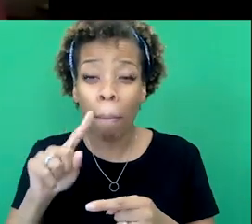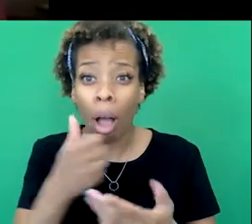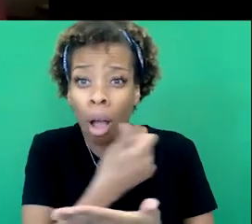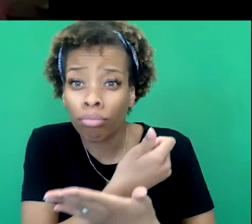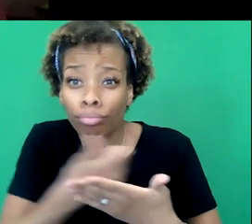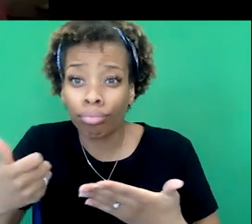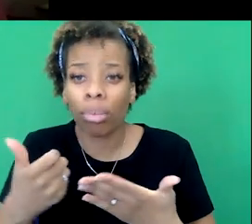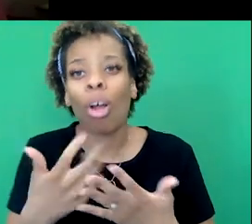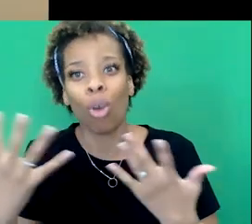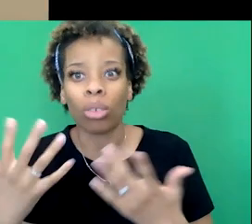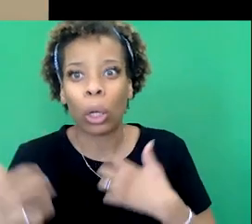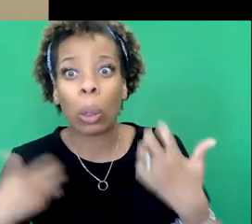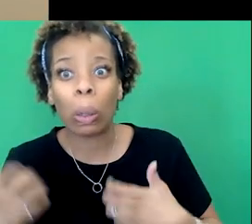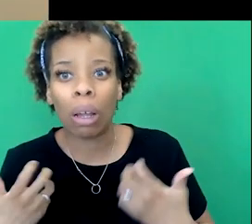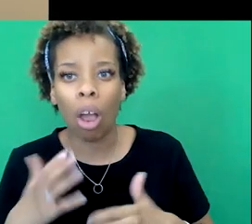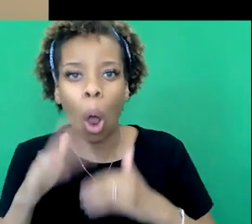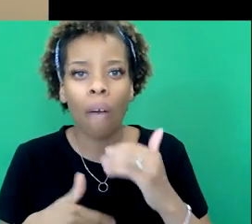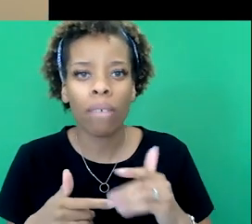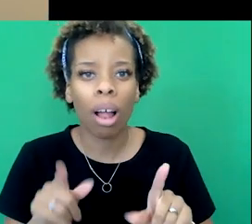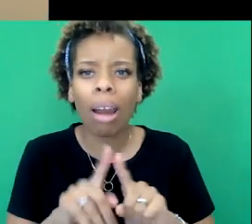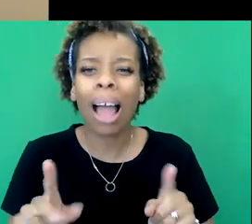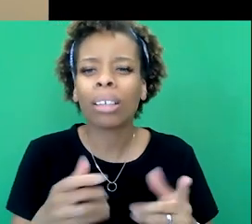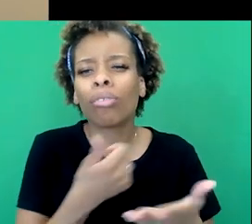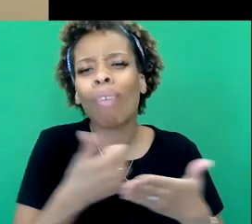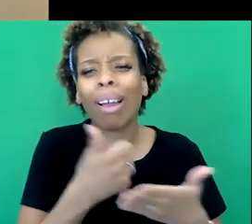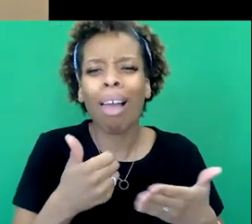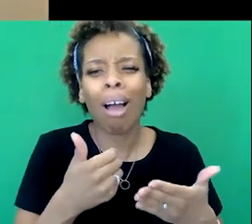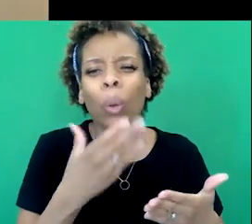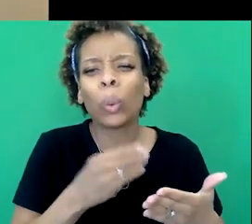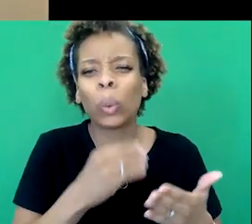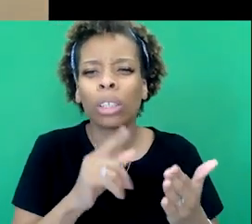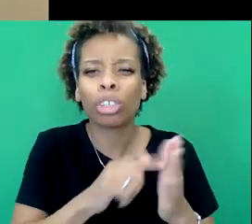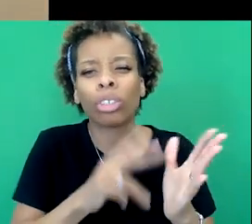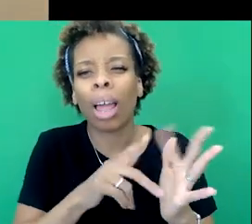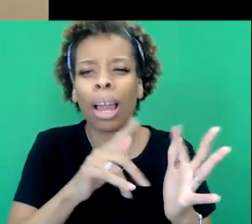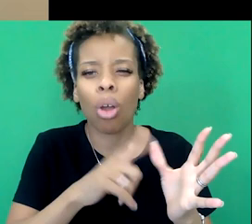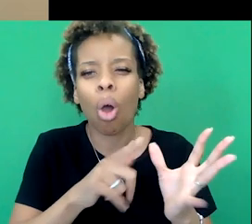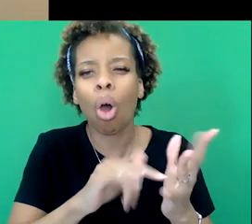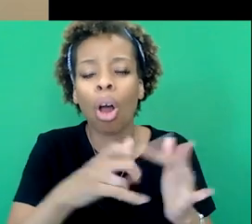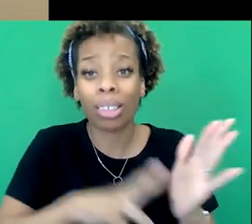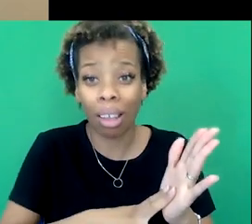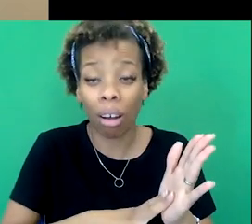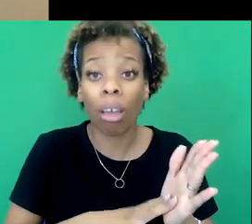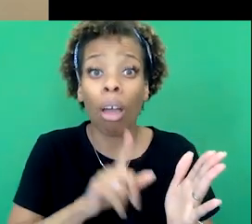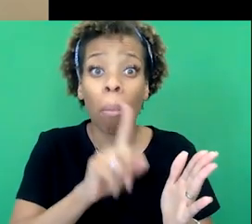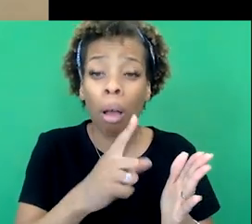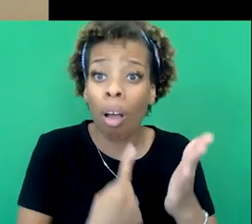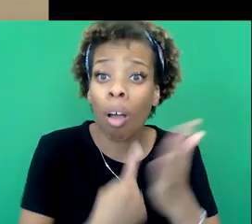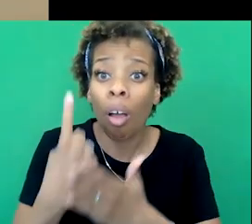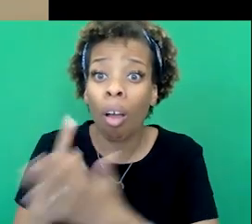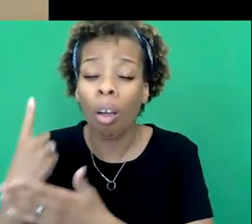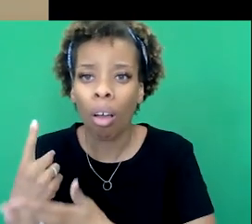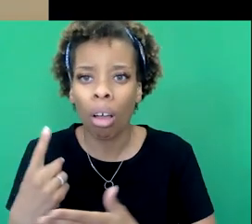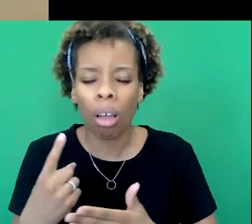and everybody was complaining about, and look, there are the perennials, like the endless Jane Austens. But there are also periods where it